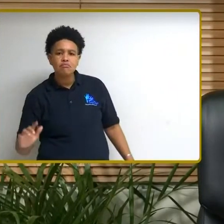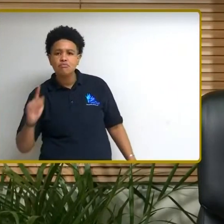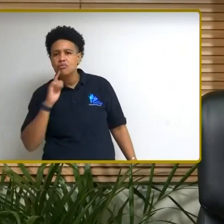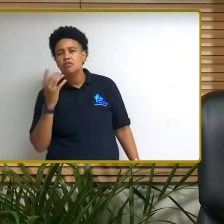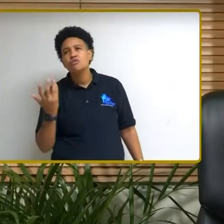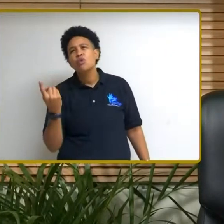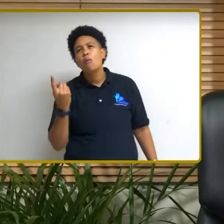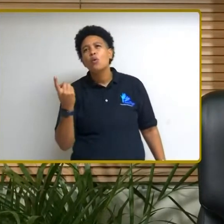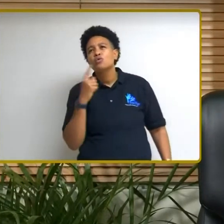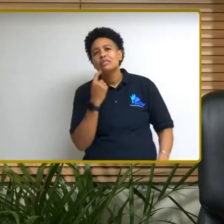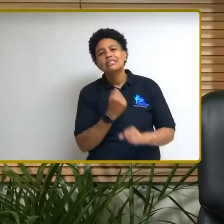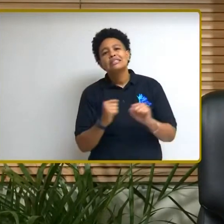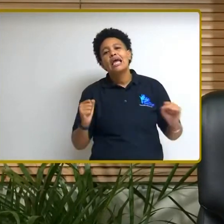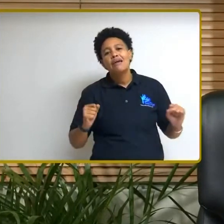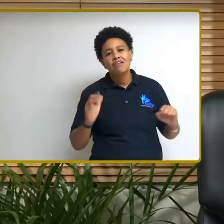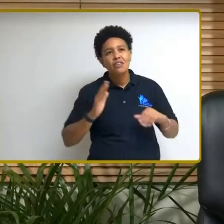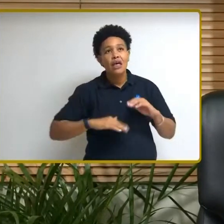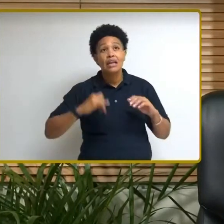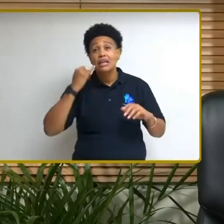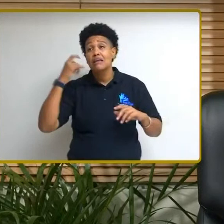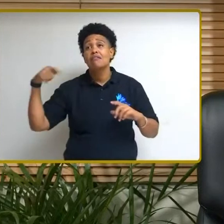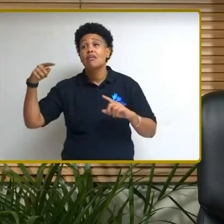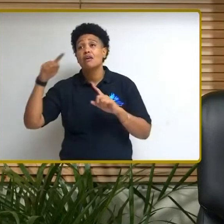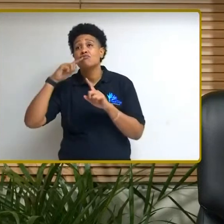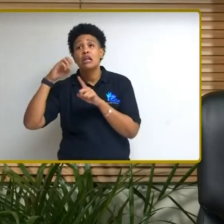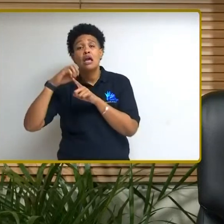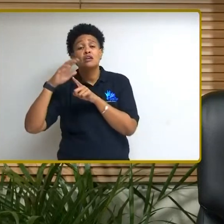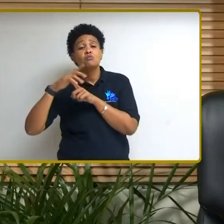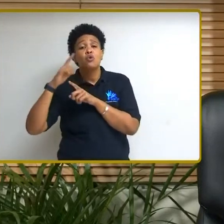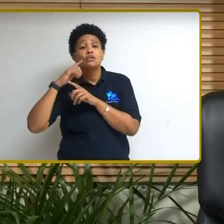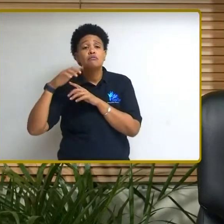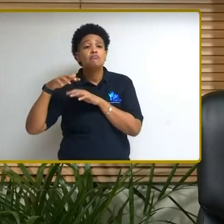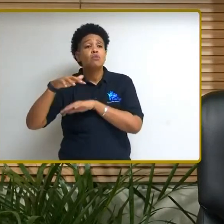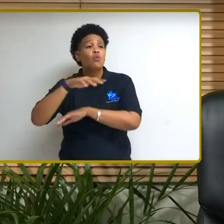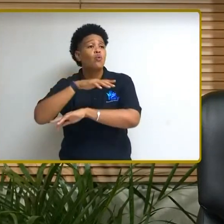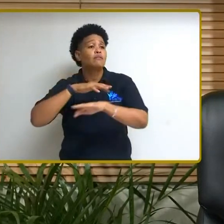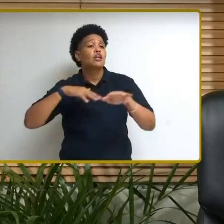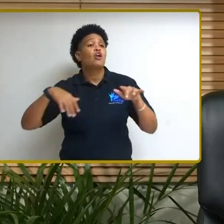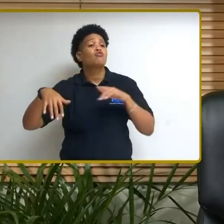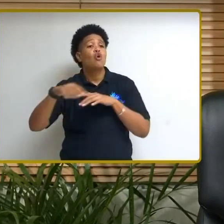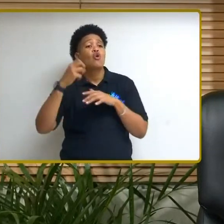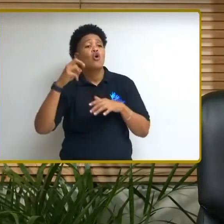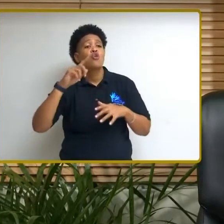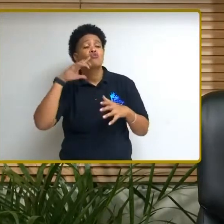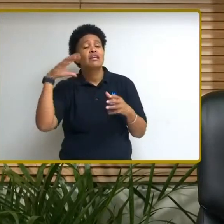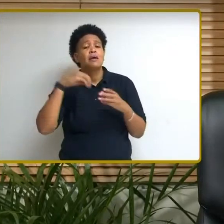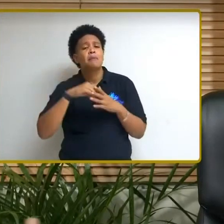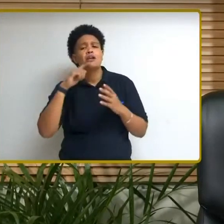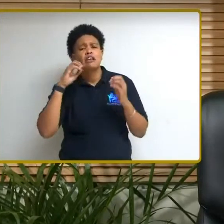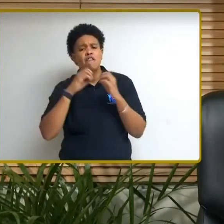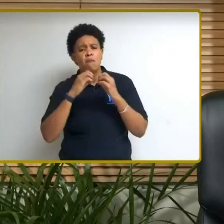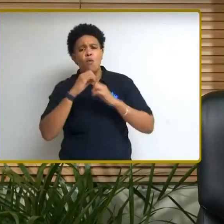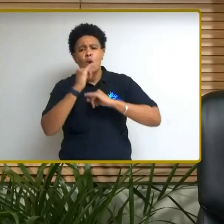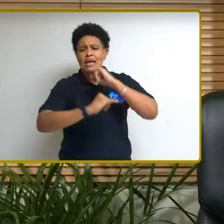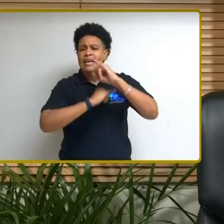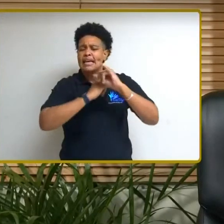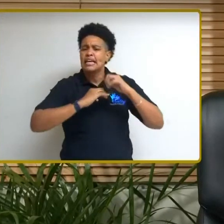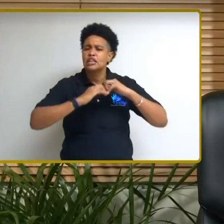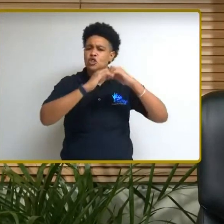somewhat safer than if they were exposed and are moving around or a part of a more